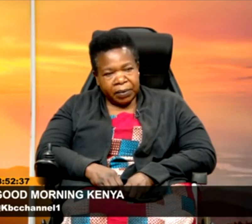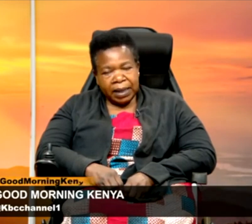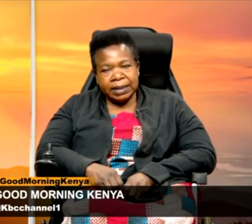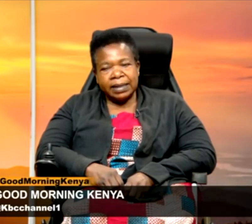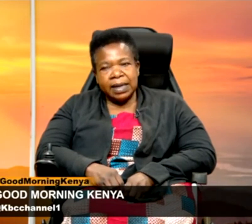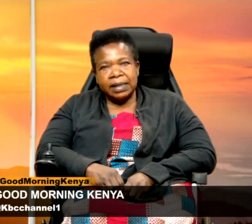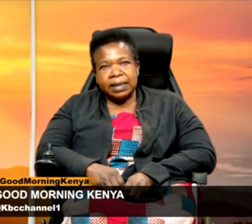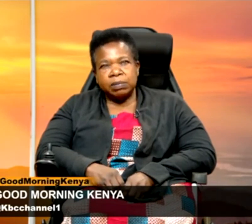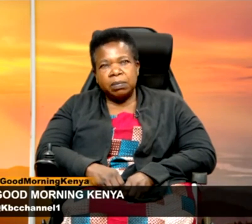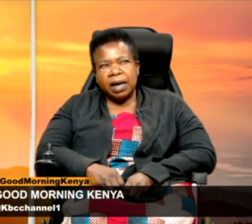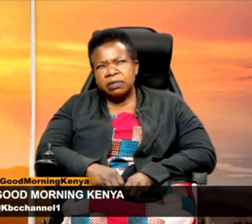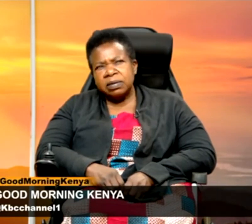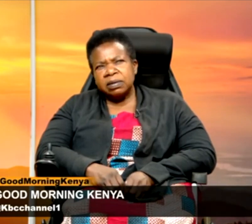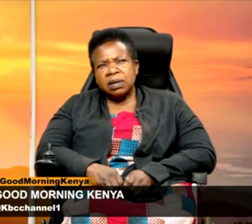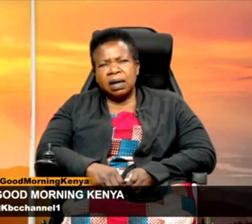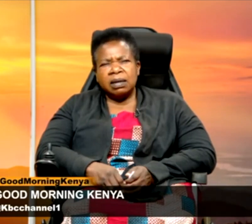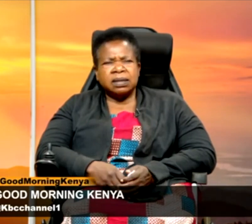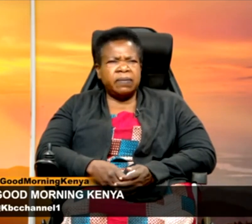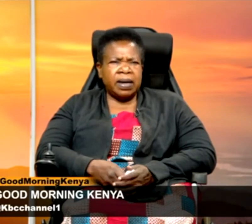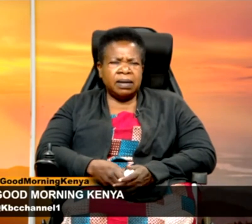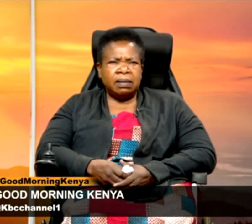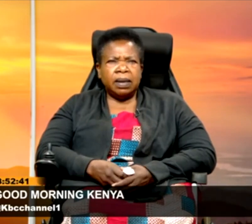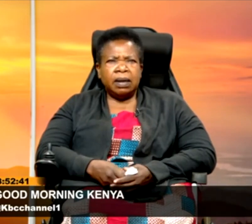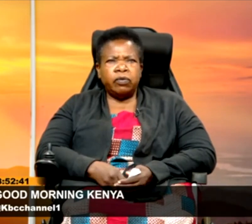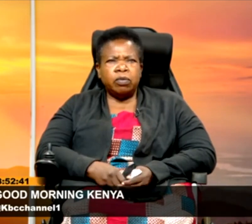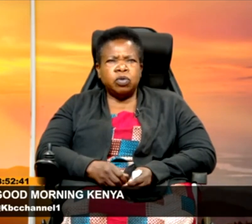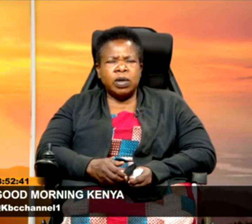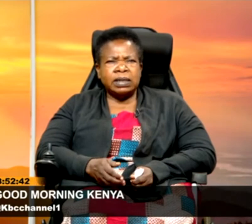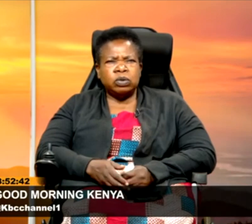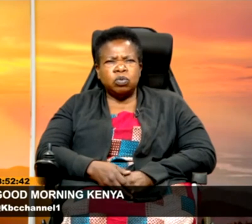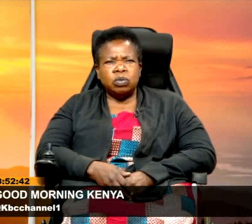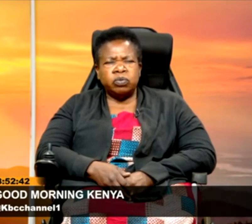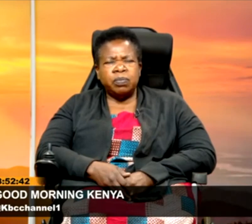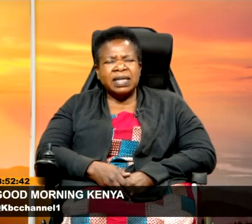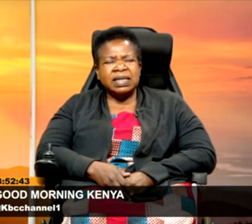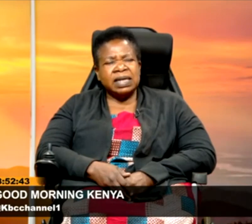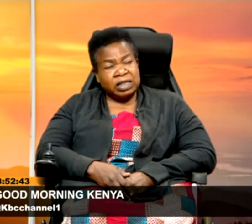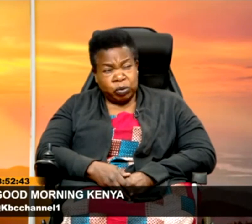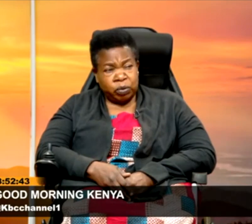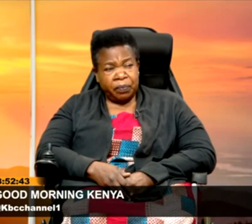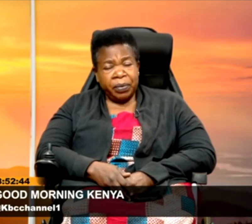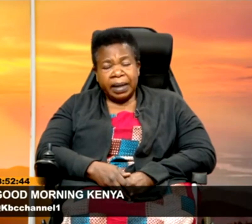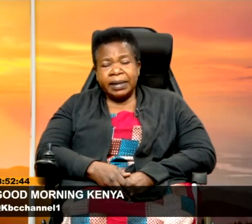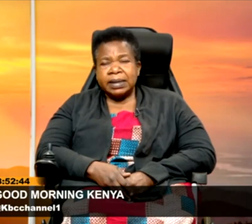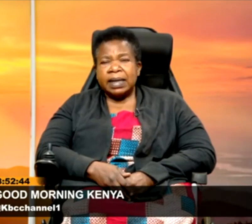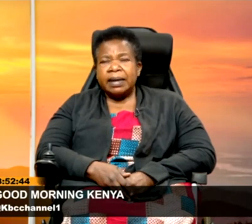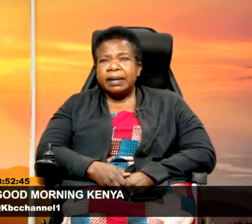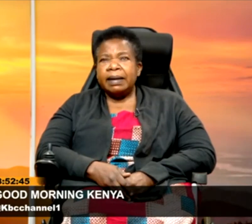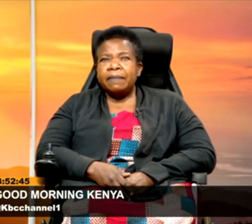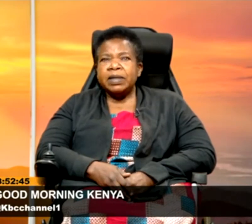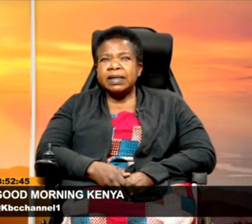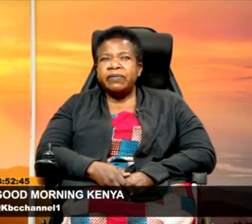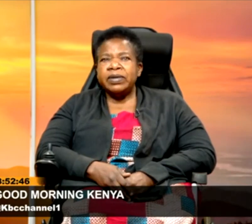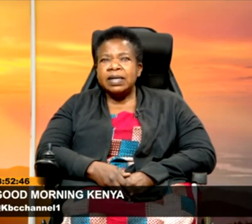day. It's a day that has been marked severally from 1992. Yes. Yes,